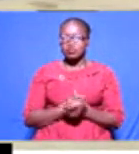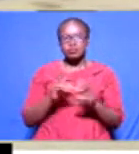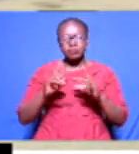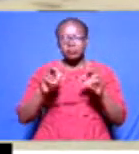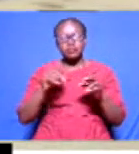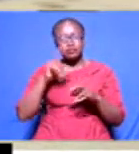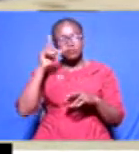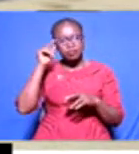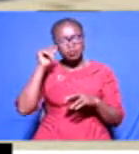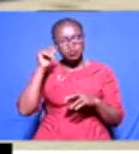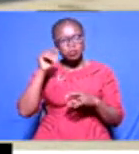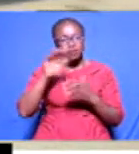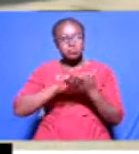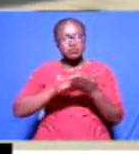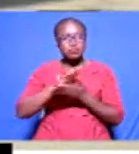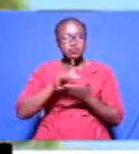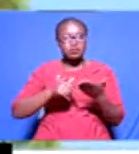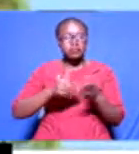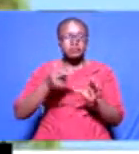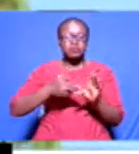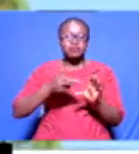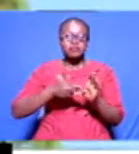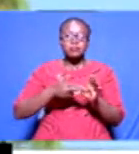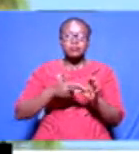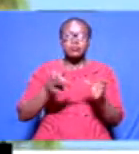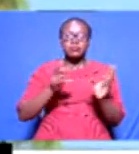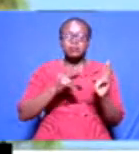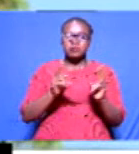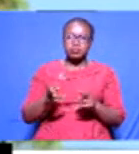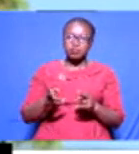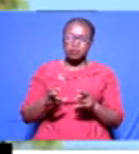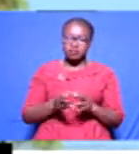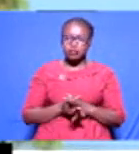Mombasa established that fuel supplies had normalized.